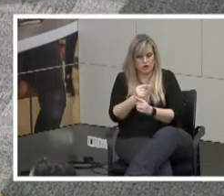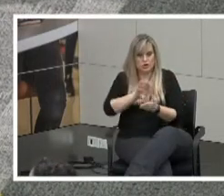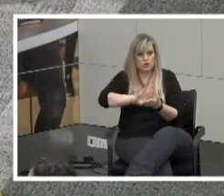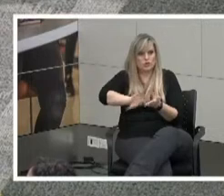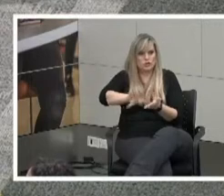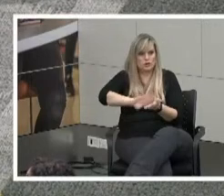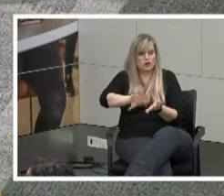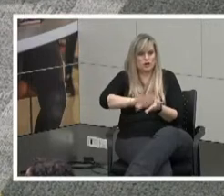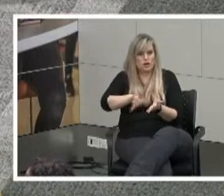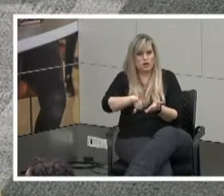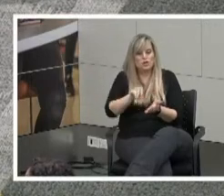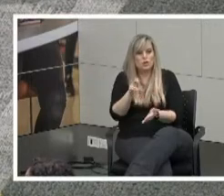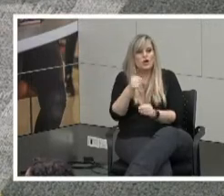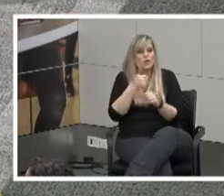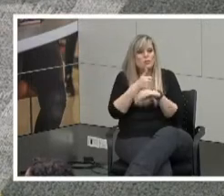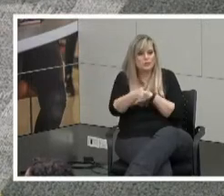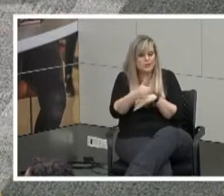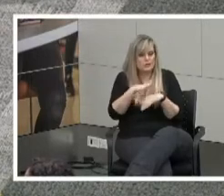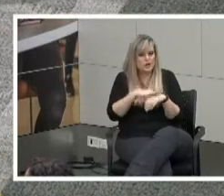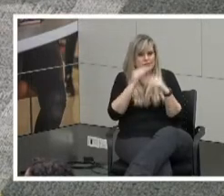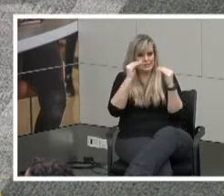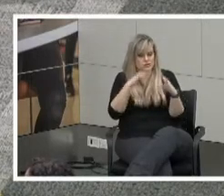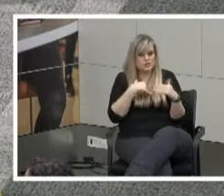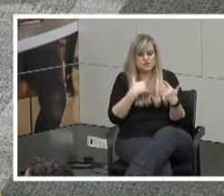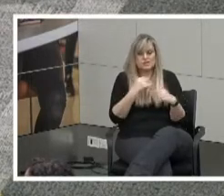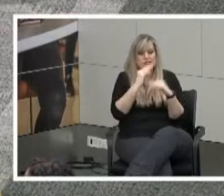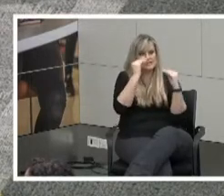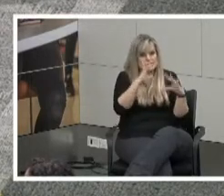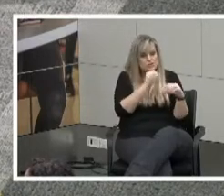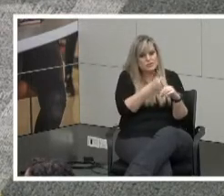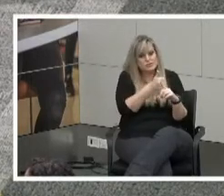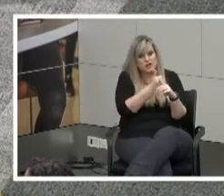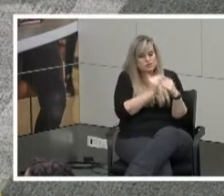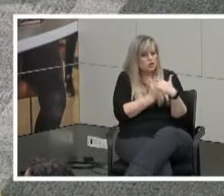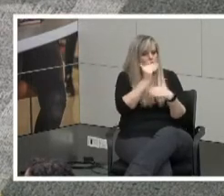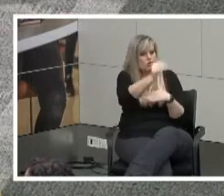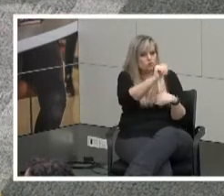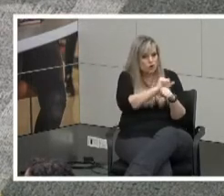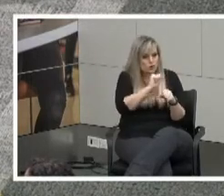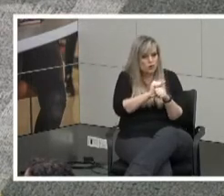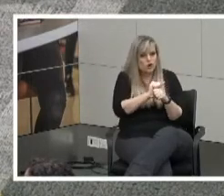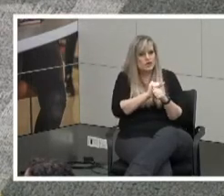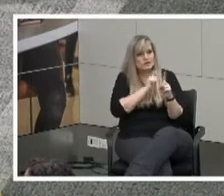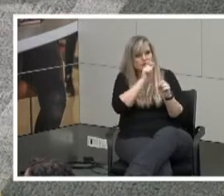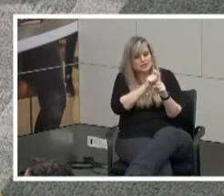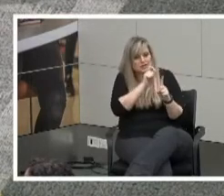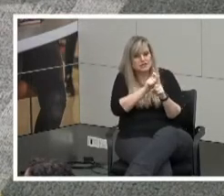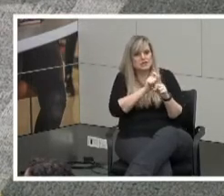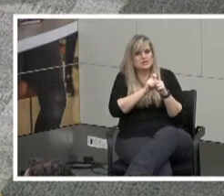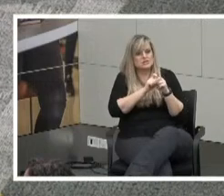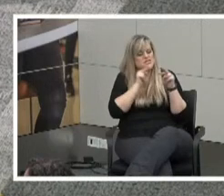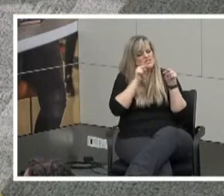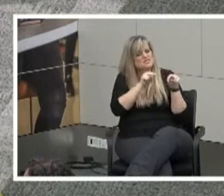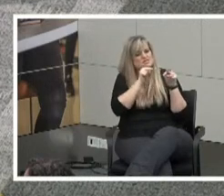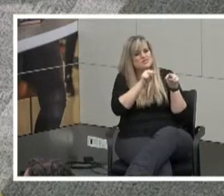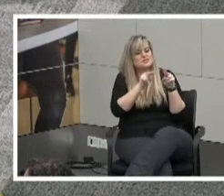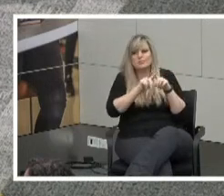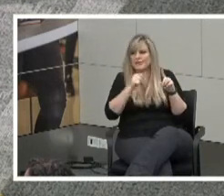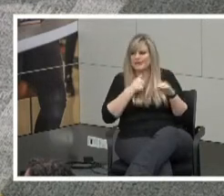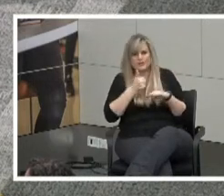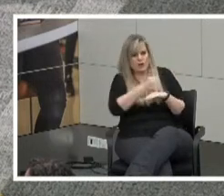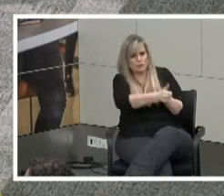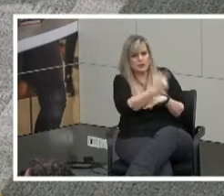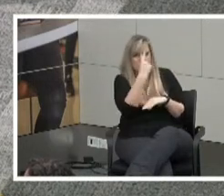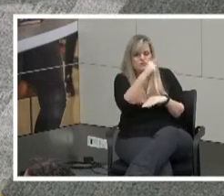teachers teachers are overworked underappreciated and micromanaged for every little detail yet they are the ones being blamed for students